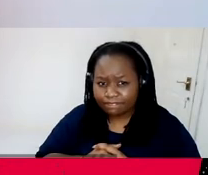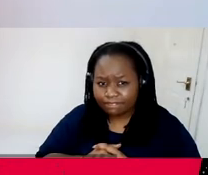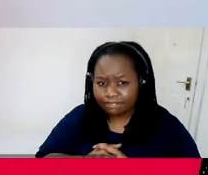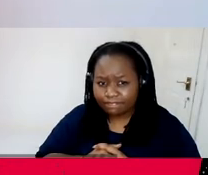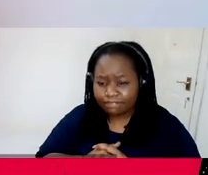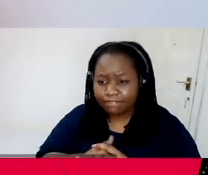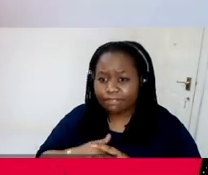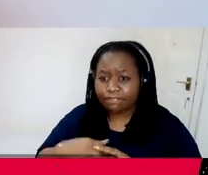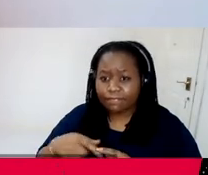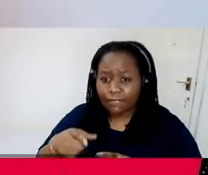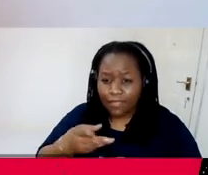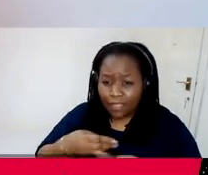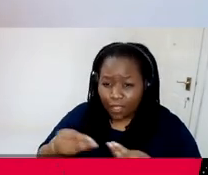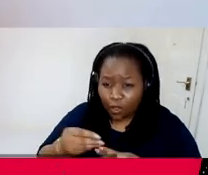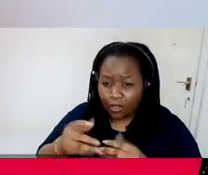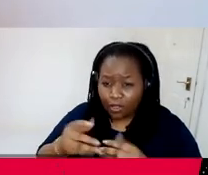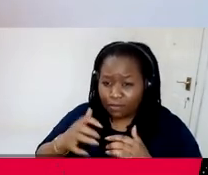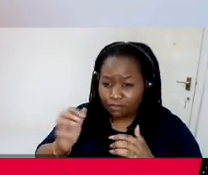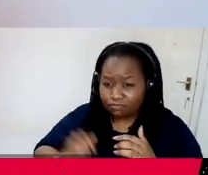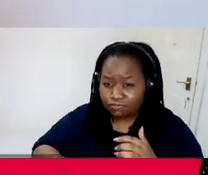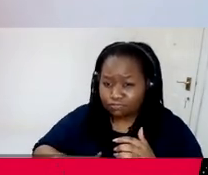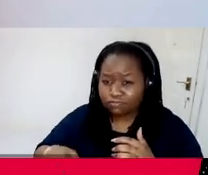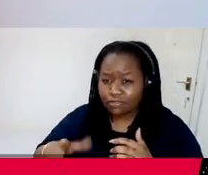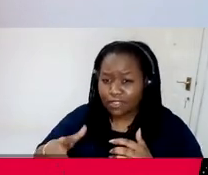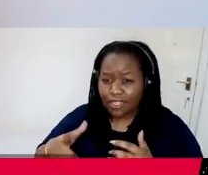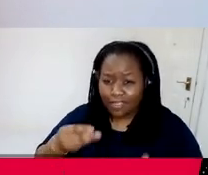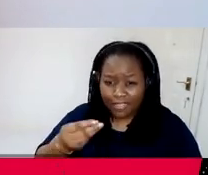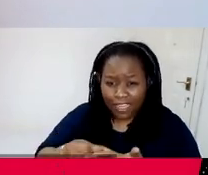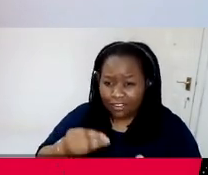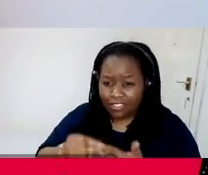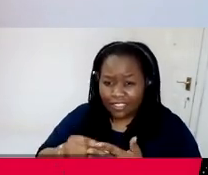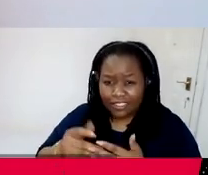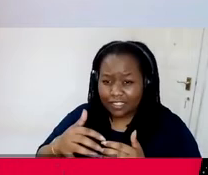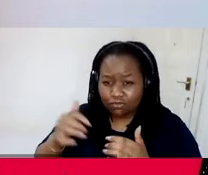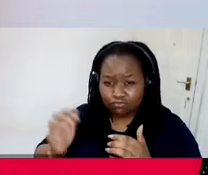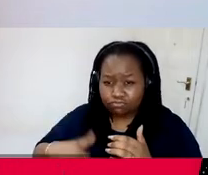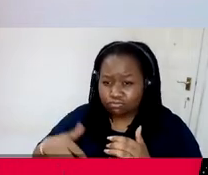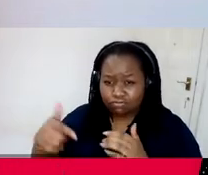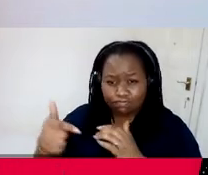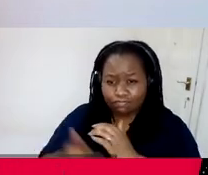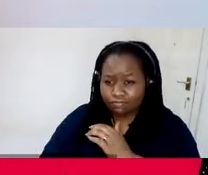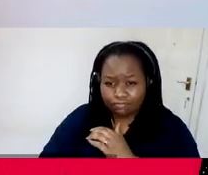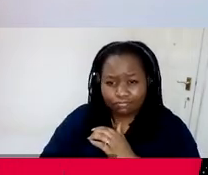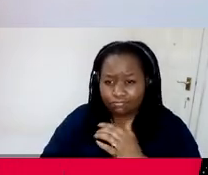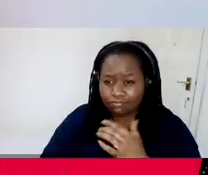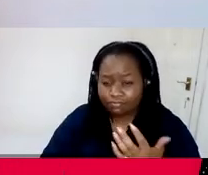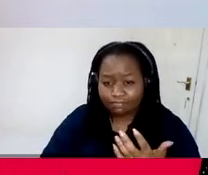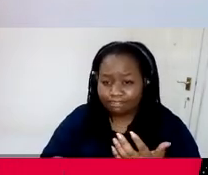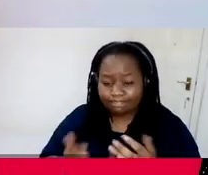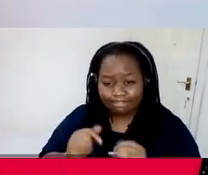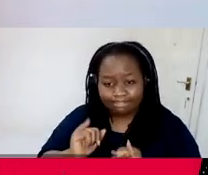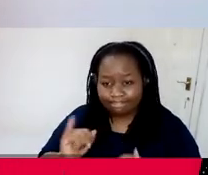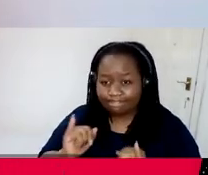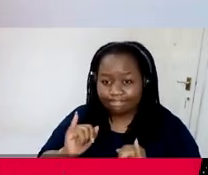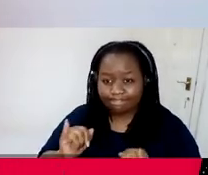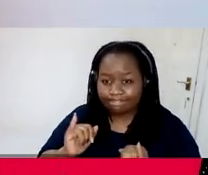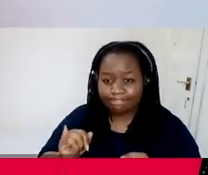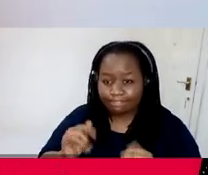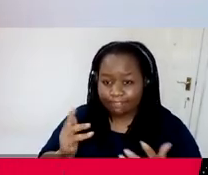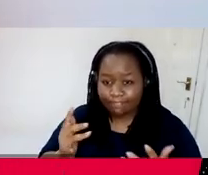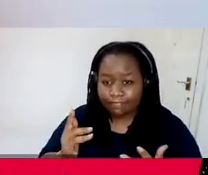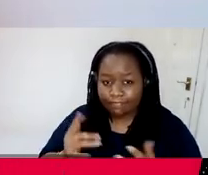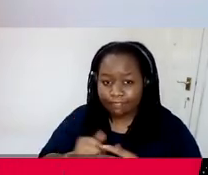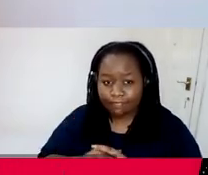cuts for aids from my point of view at the moment is going to affect the humanitarian